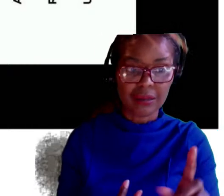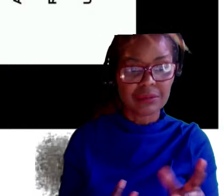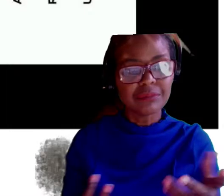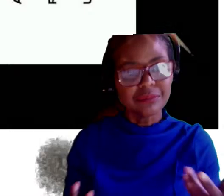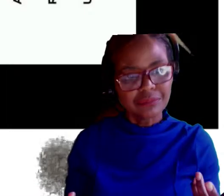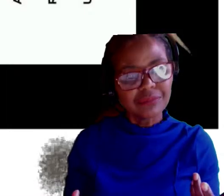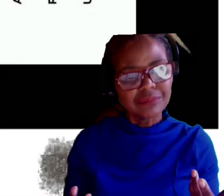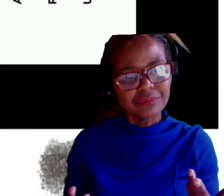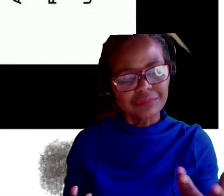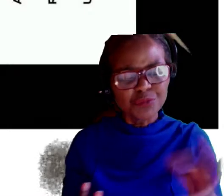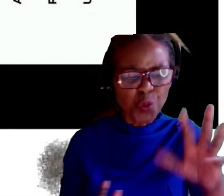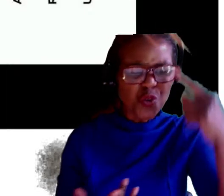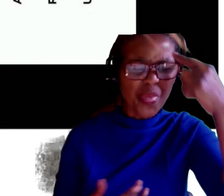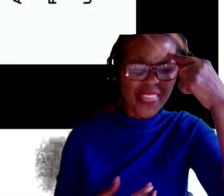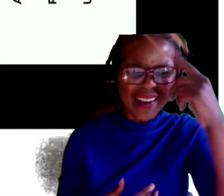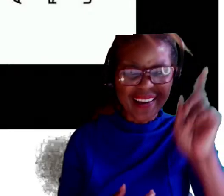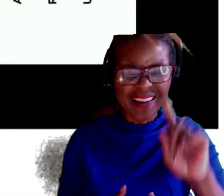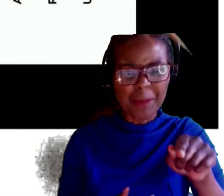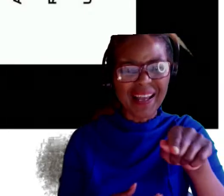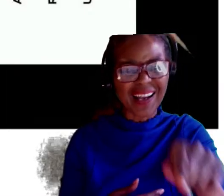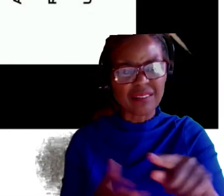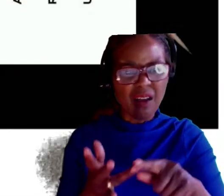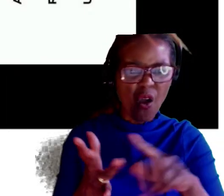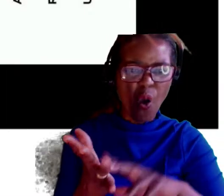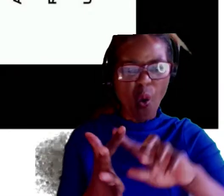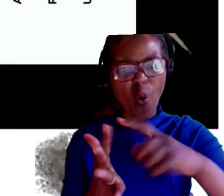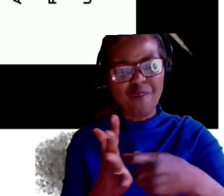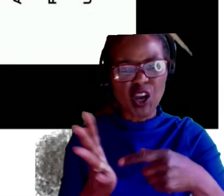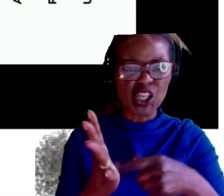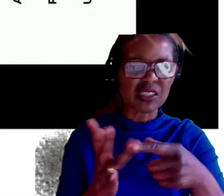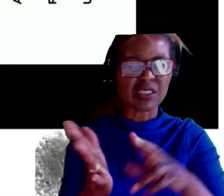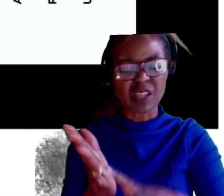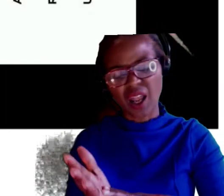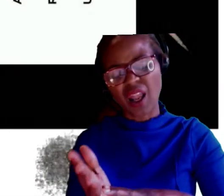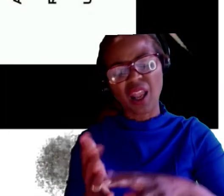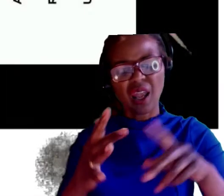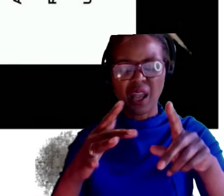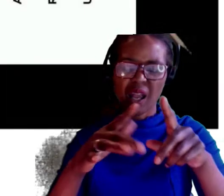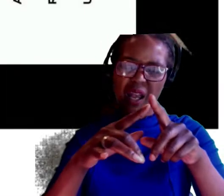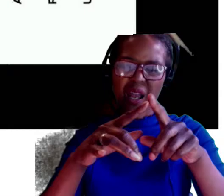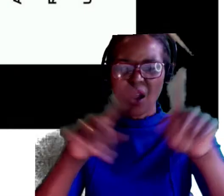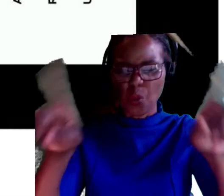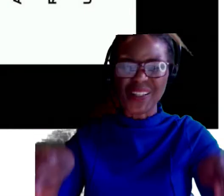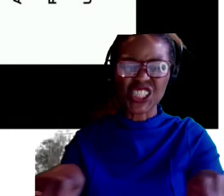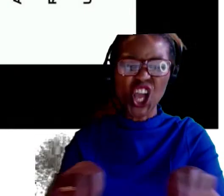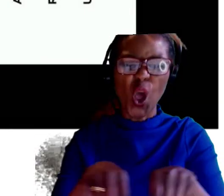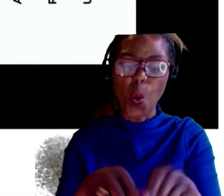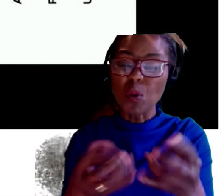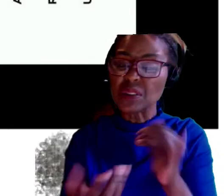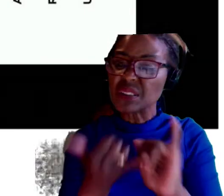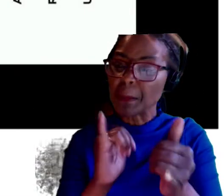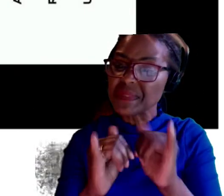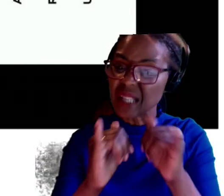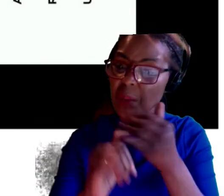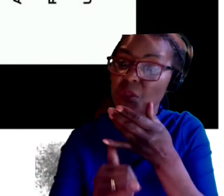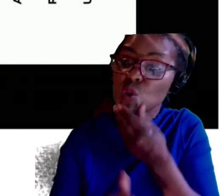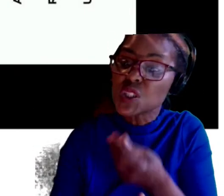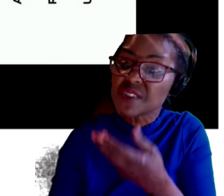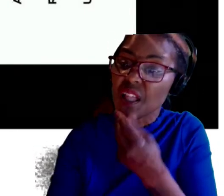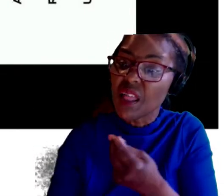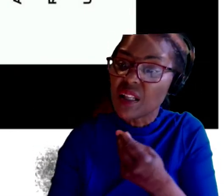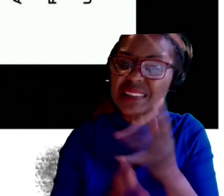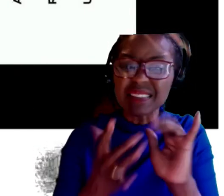limitations sometimes very useful? I've often wondered if our general willingness to embrace